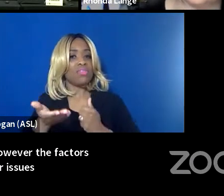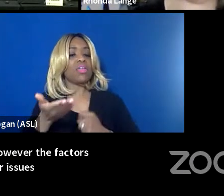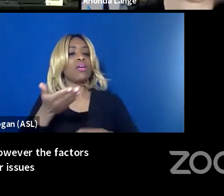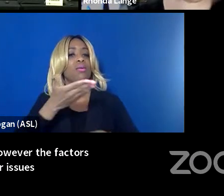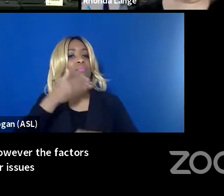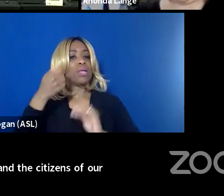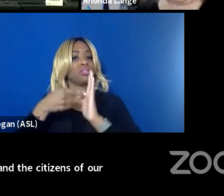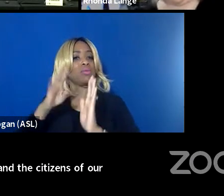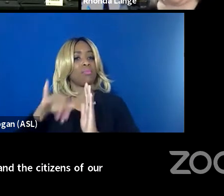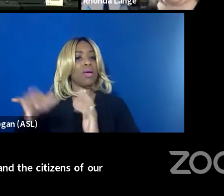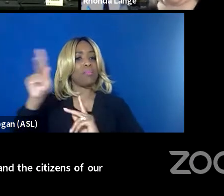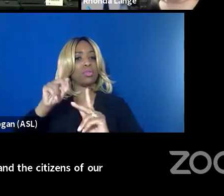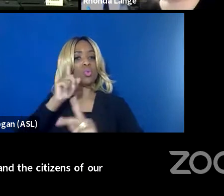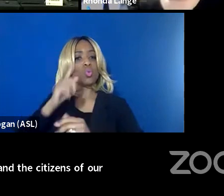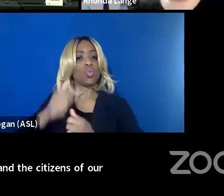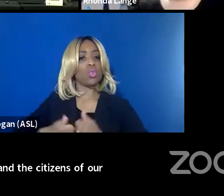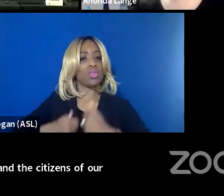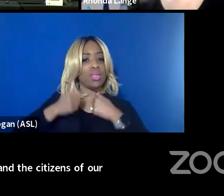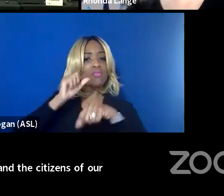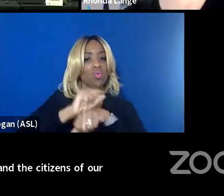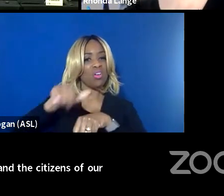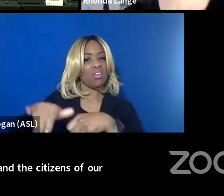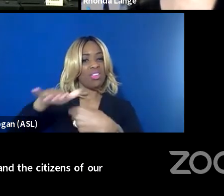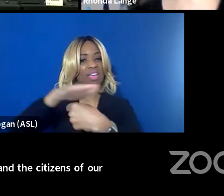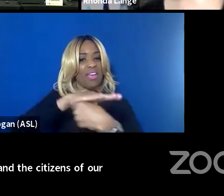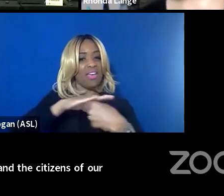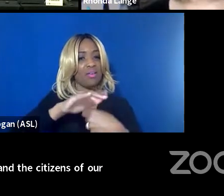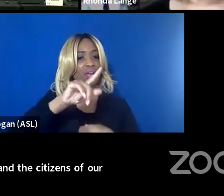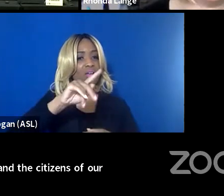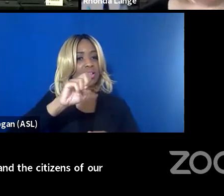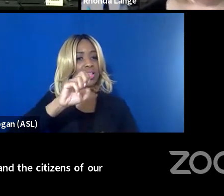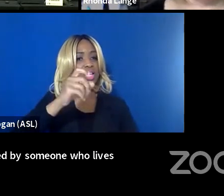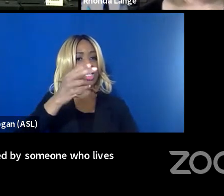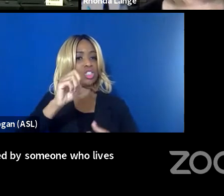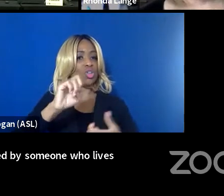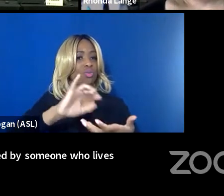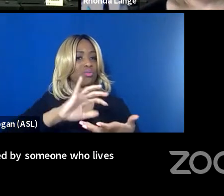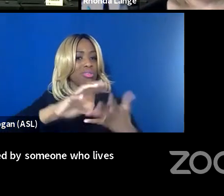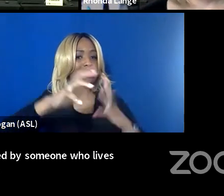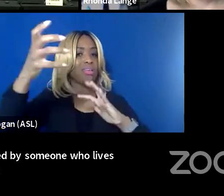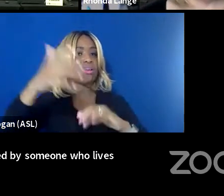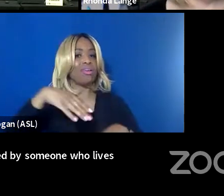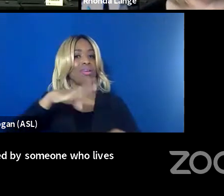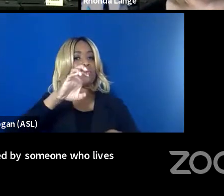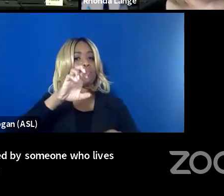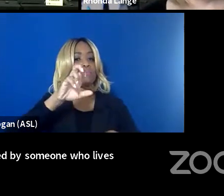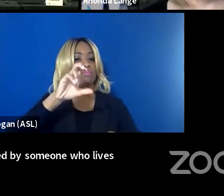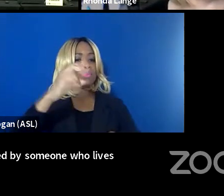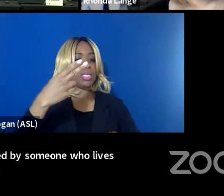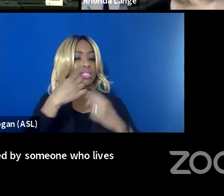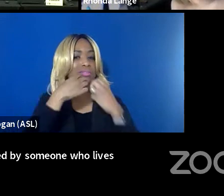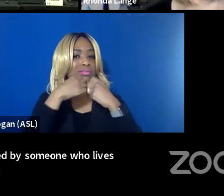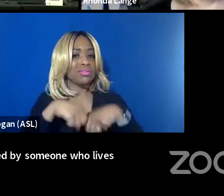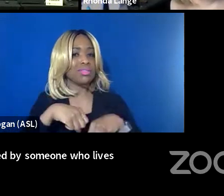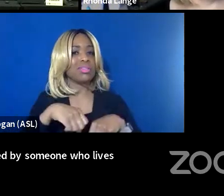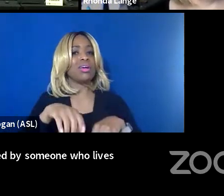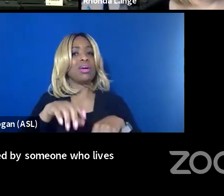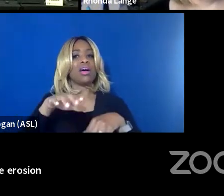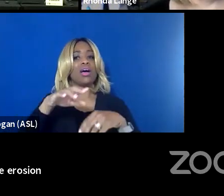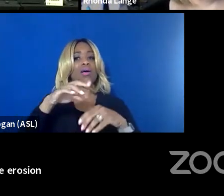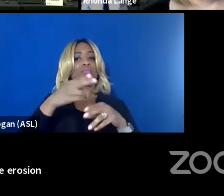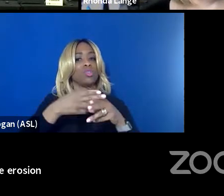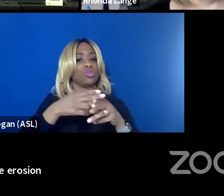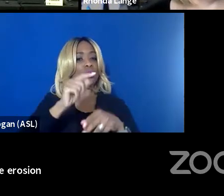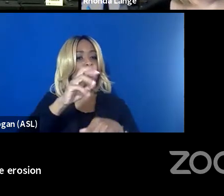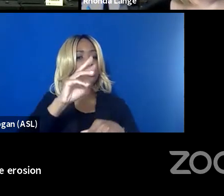by someone that lives and works in our area. Lakeshore erosion, beach preservation, local control of short-term rentals,